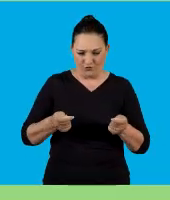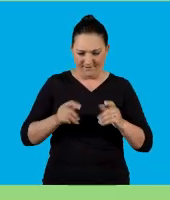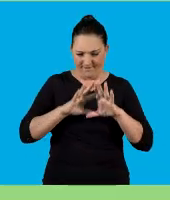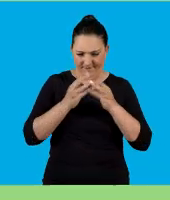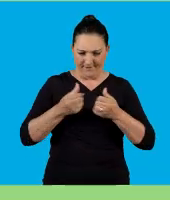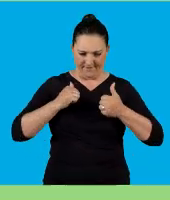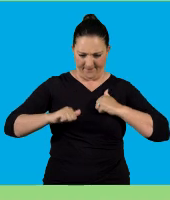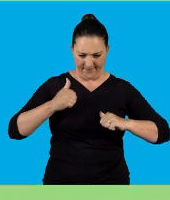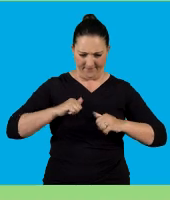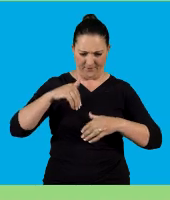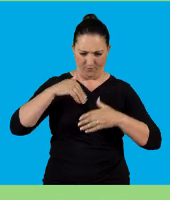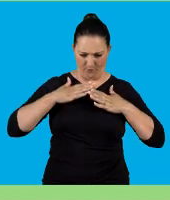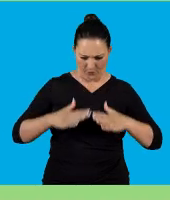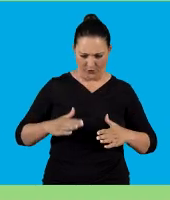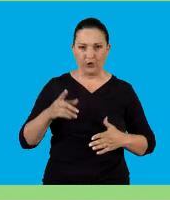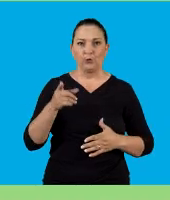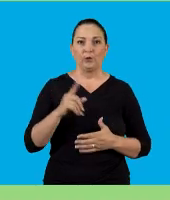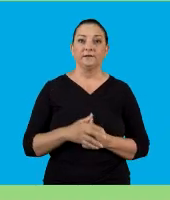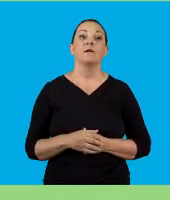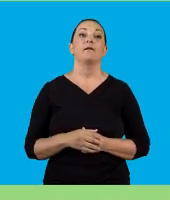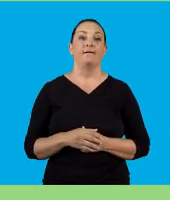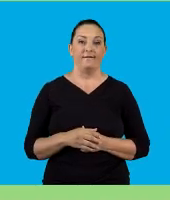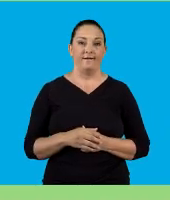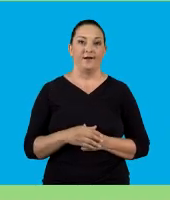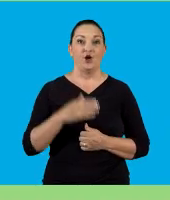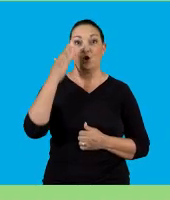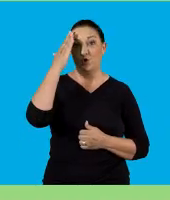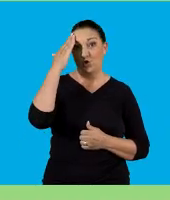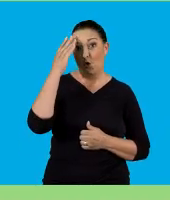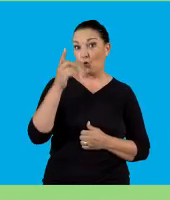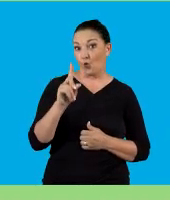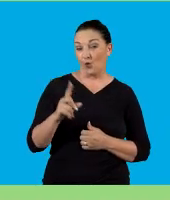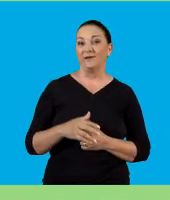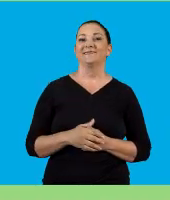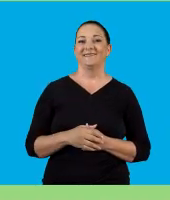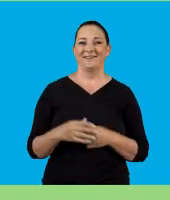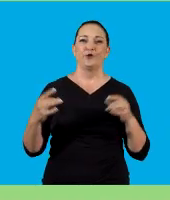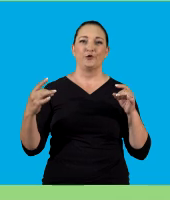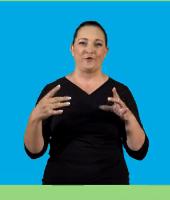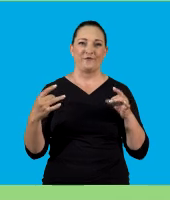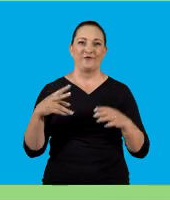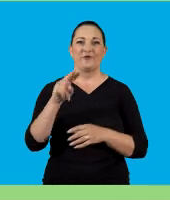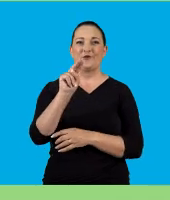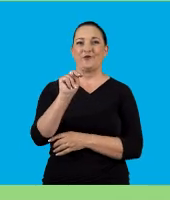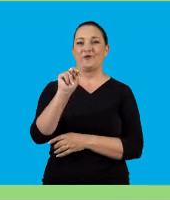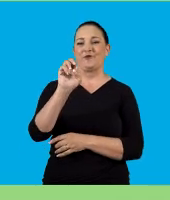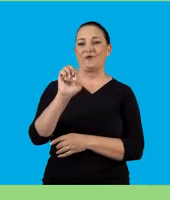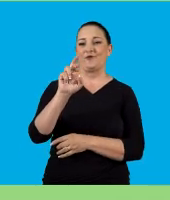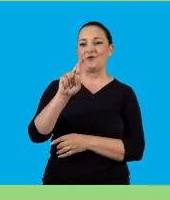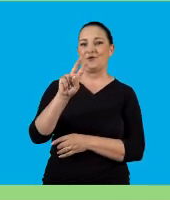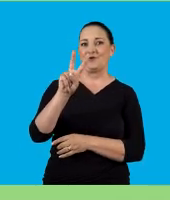all the activities in the body? We should know that it is the nervous